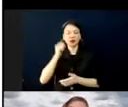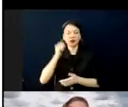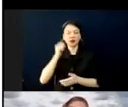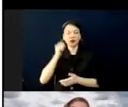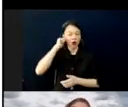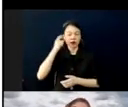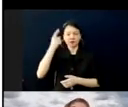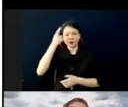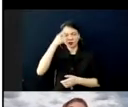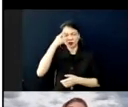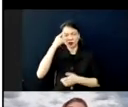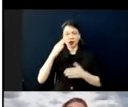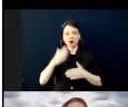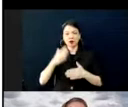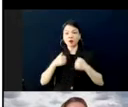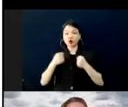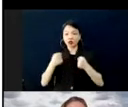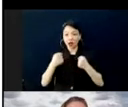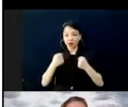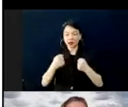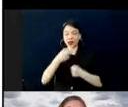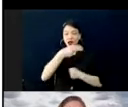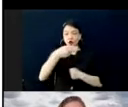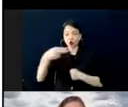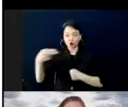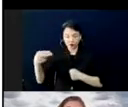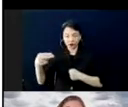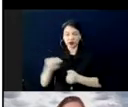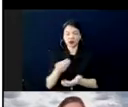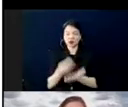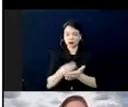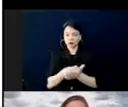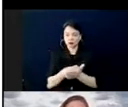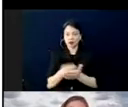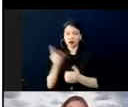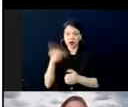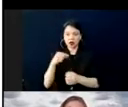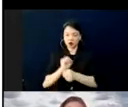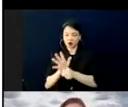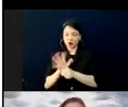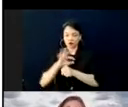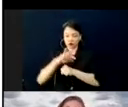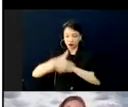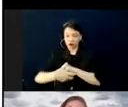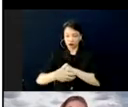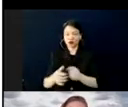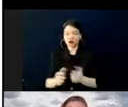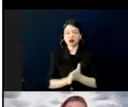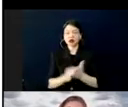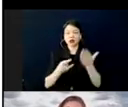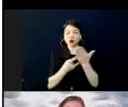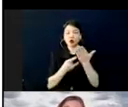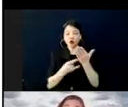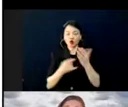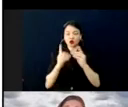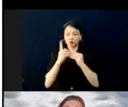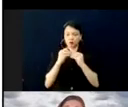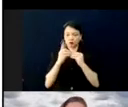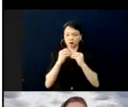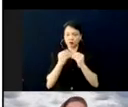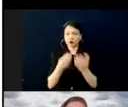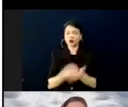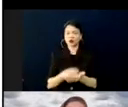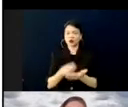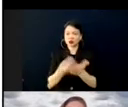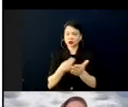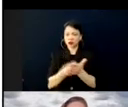COVID, this suggests that you know, digital technologies like e-money, if we can get them to work for low-income people, can have real